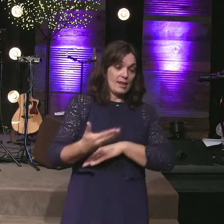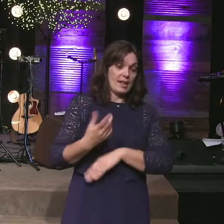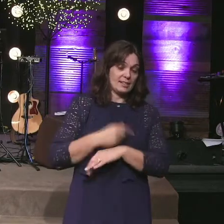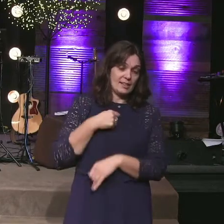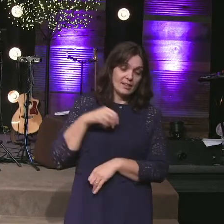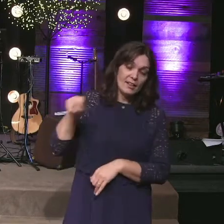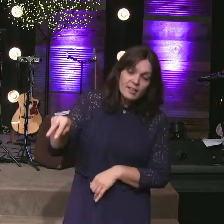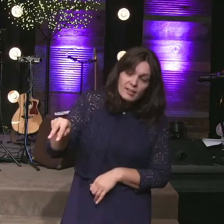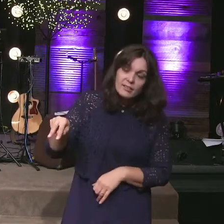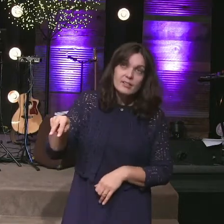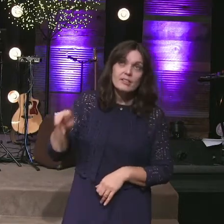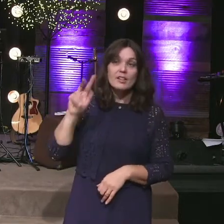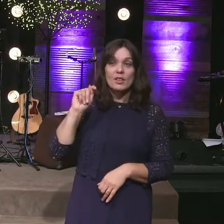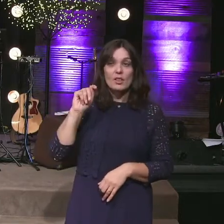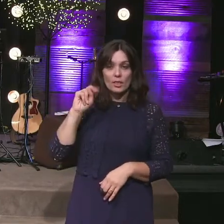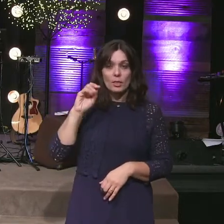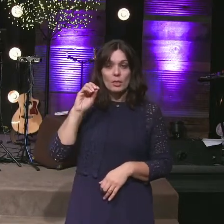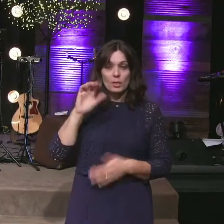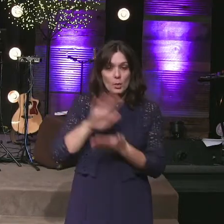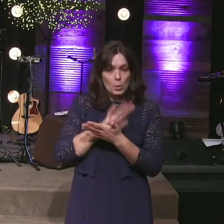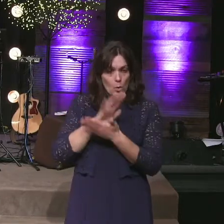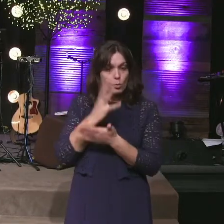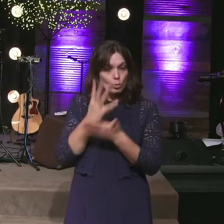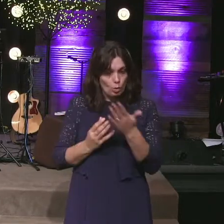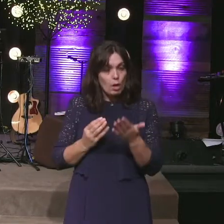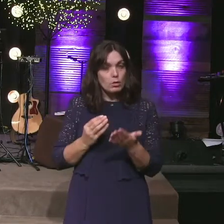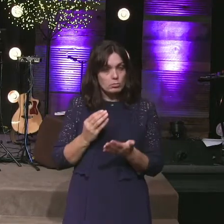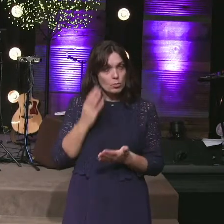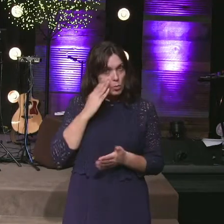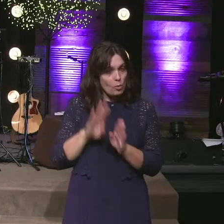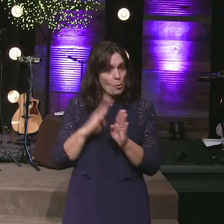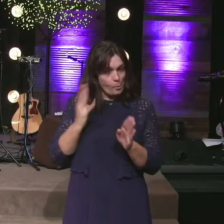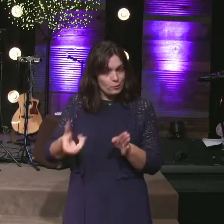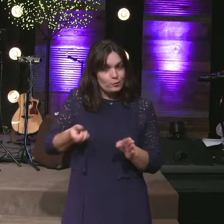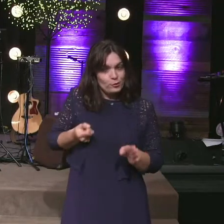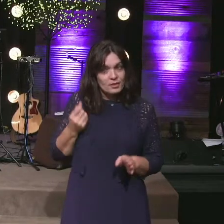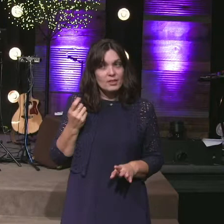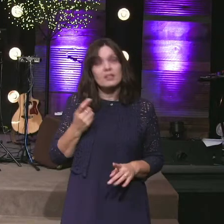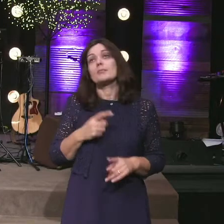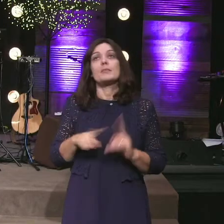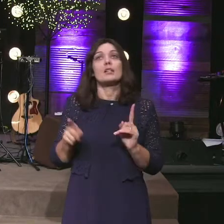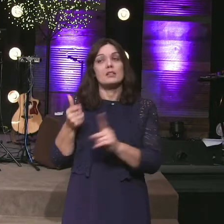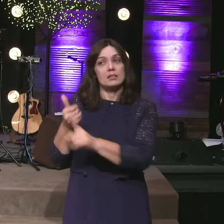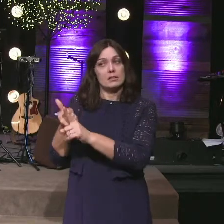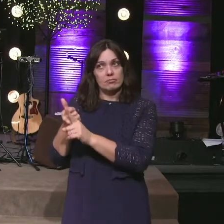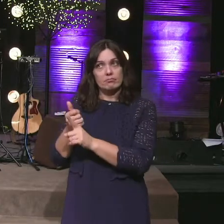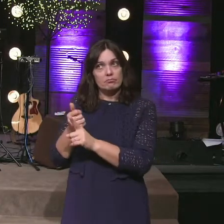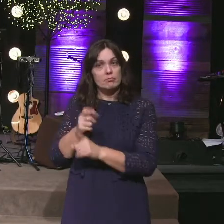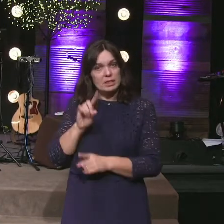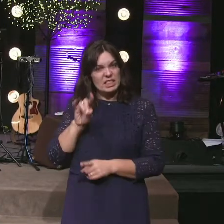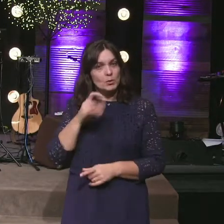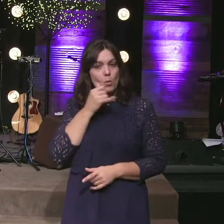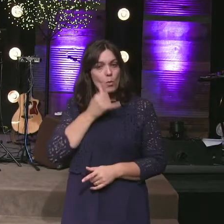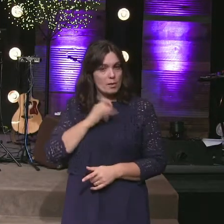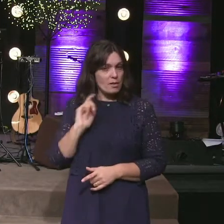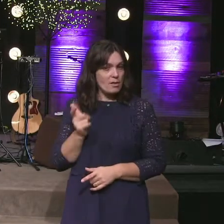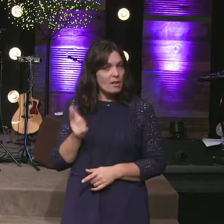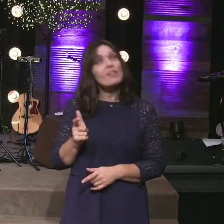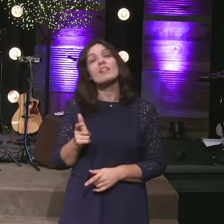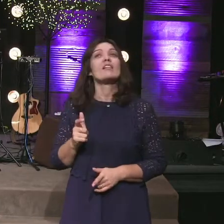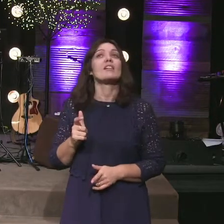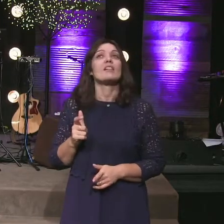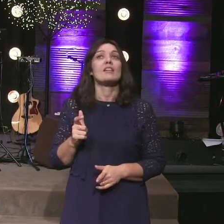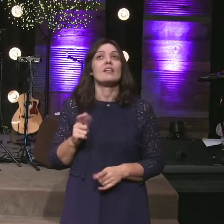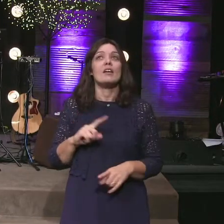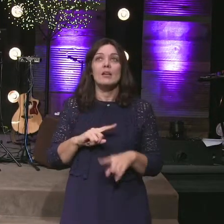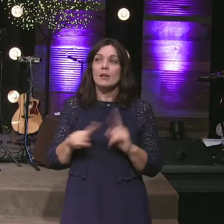know somebody peeked out, got the note, and, you know, she eventually did call me. But we've